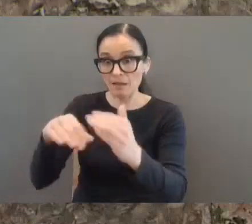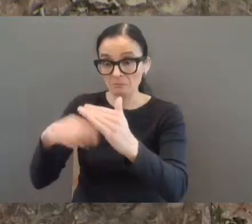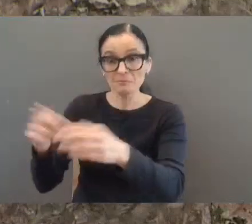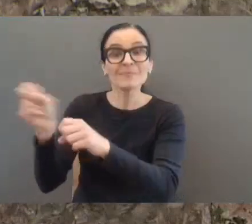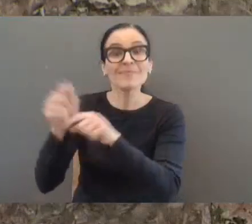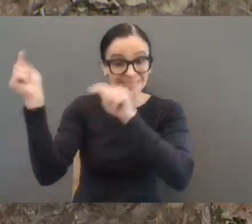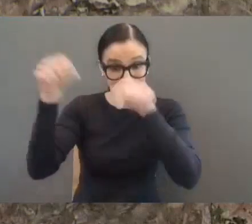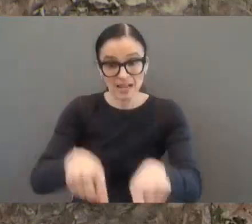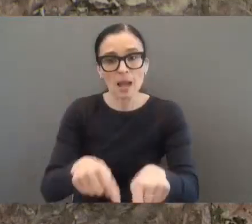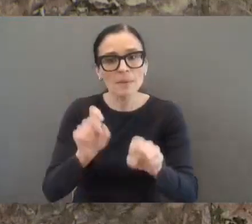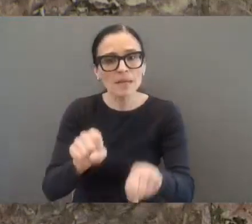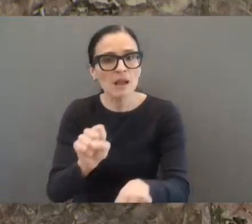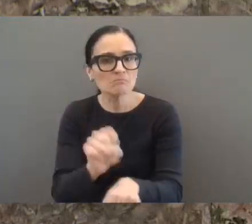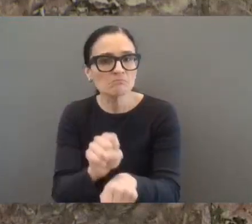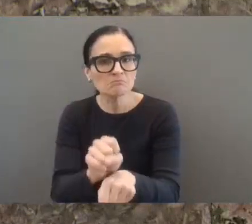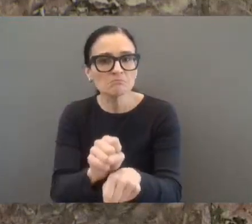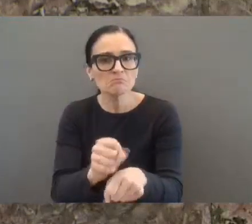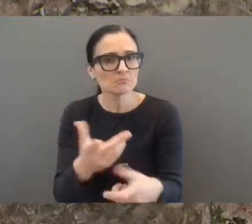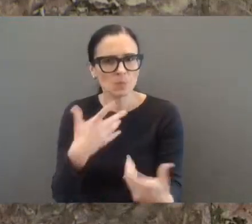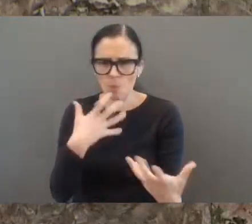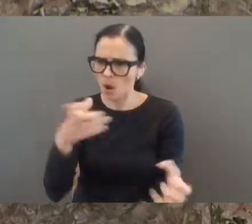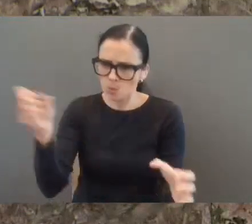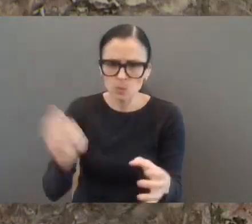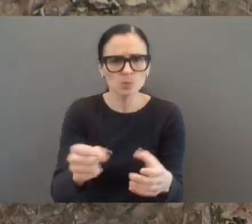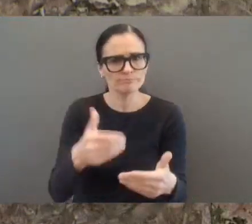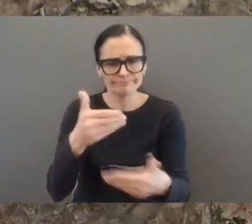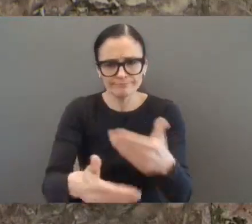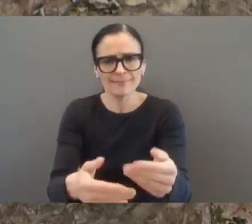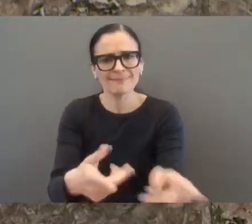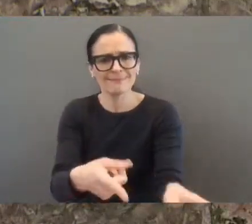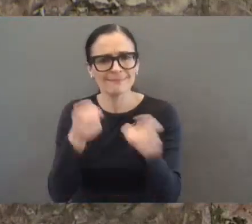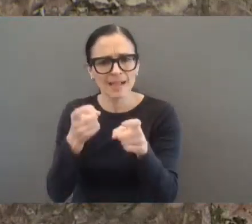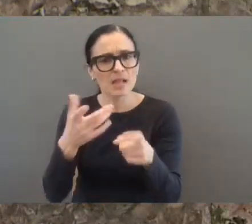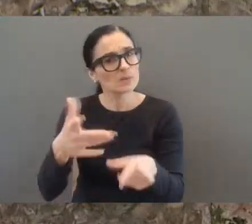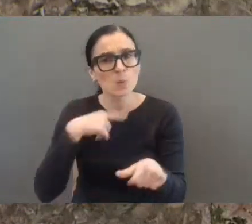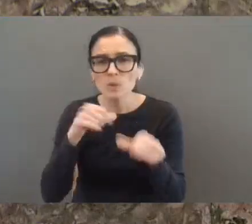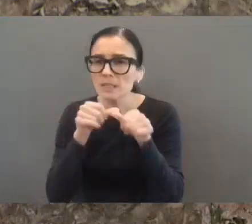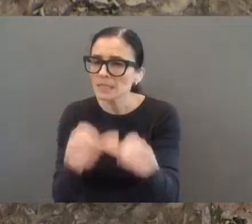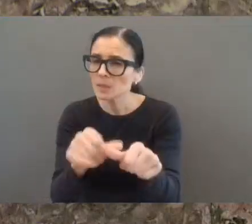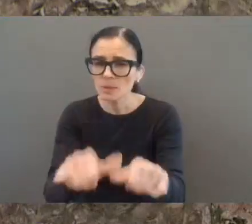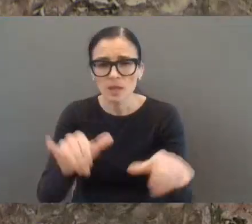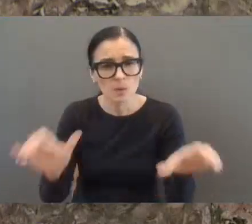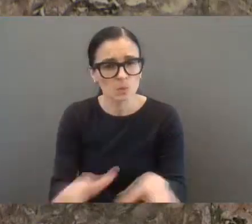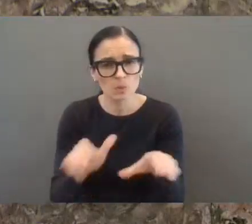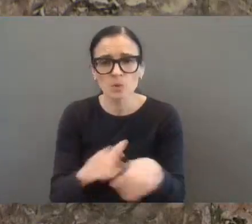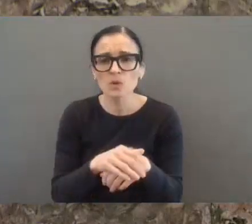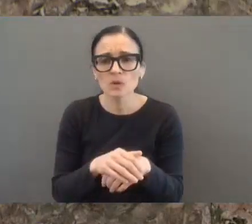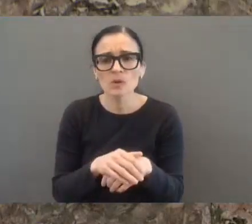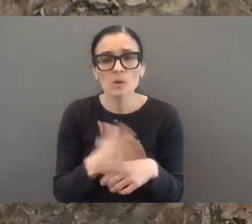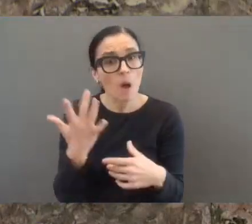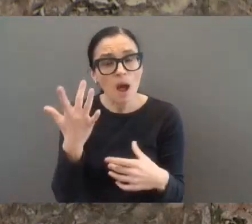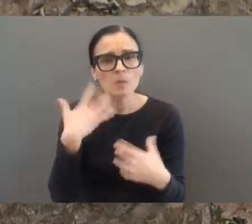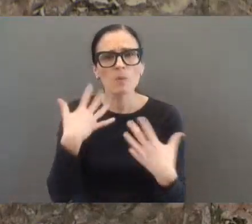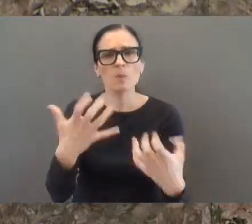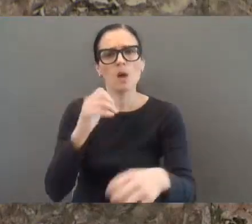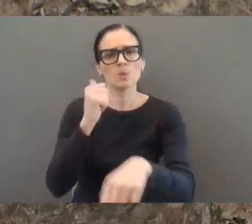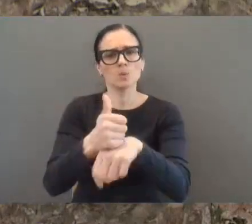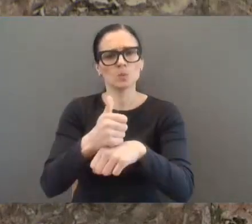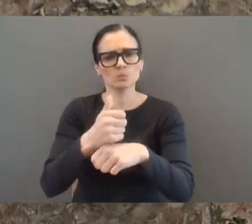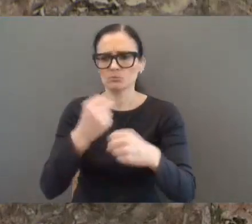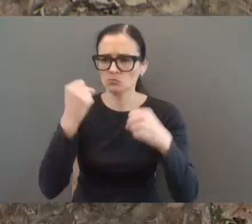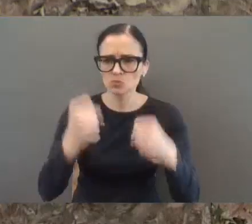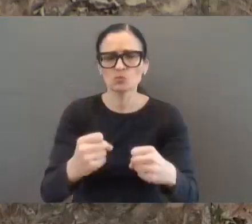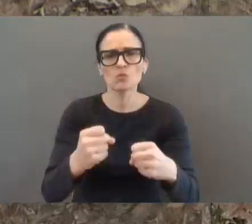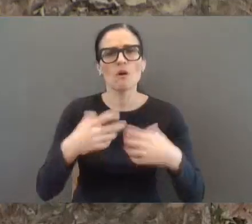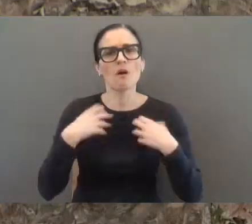work. We're going to continue to do this work so that we can build a strong healthcare system and make sure that these emergency room diversions are